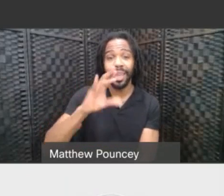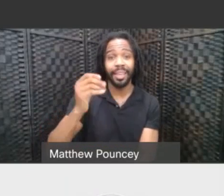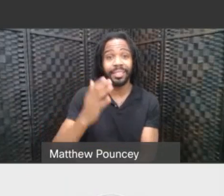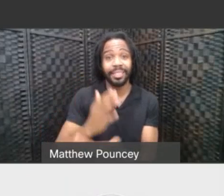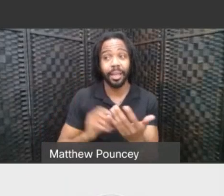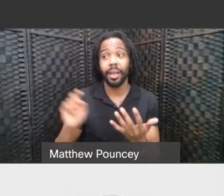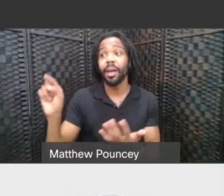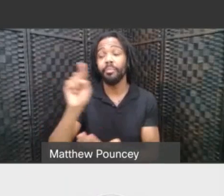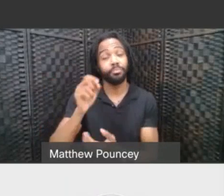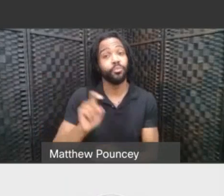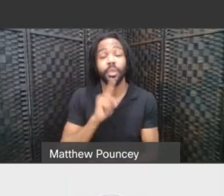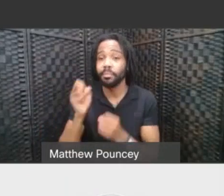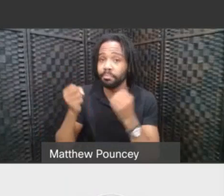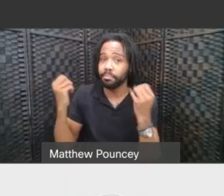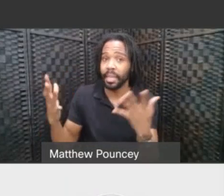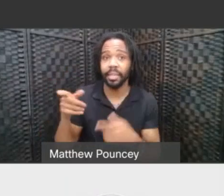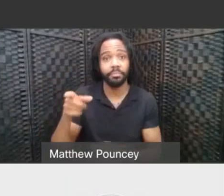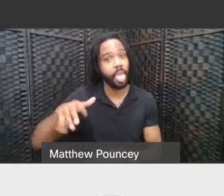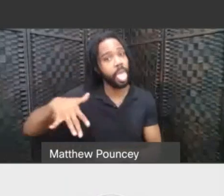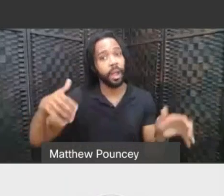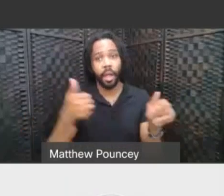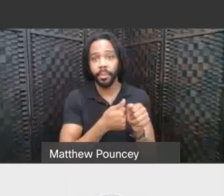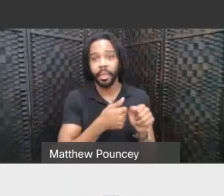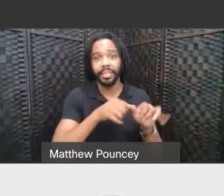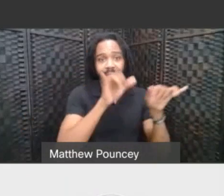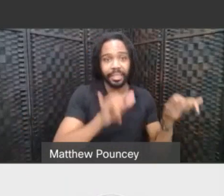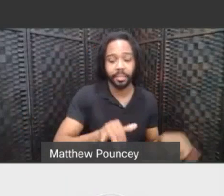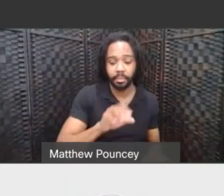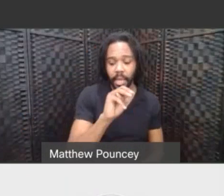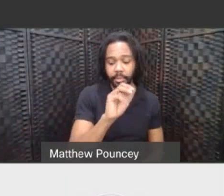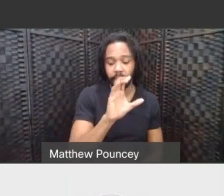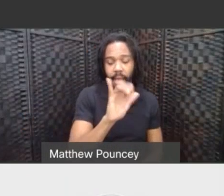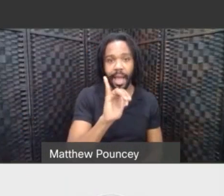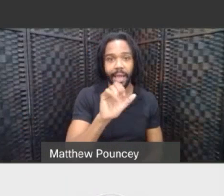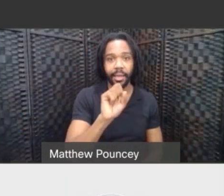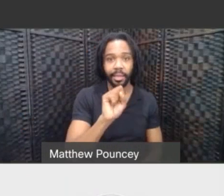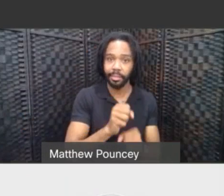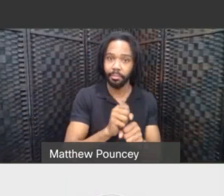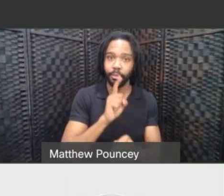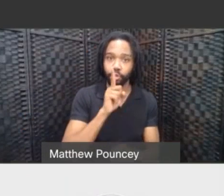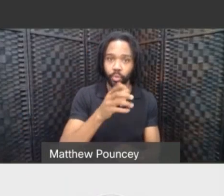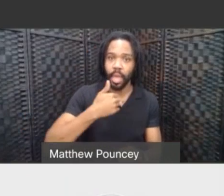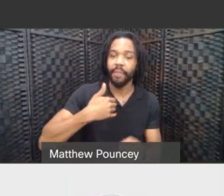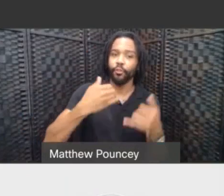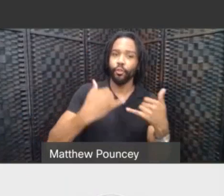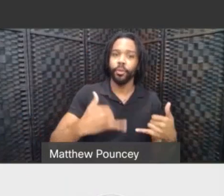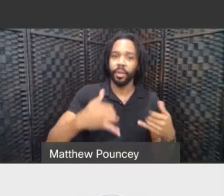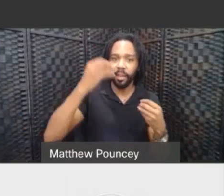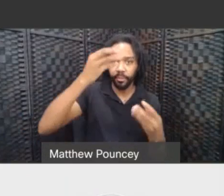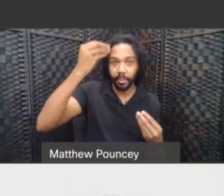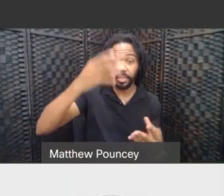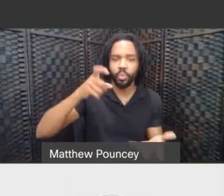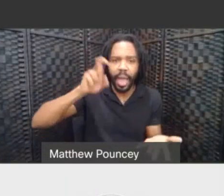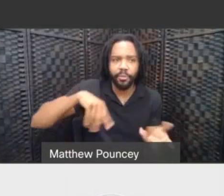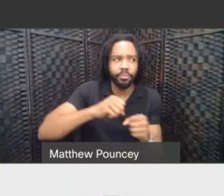updated. And so this is where they're reaching out, is to make sure that we have current, accurate information, because we do need to make sure that